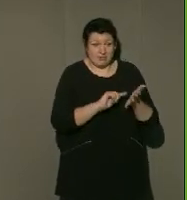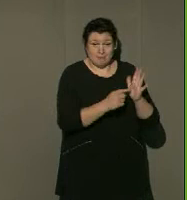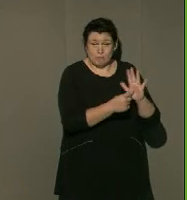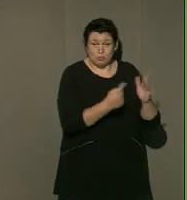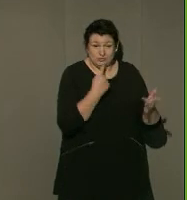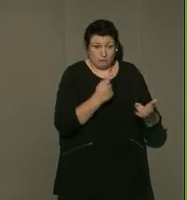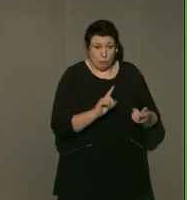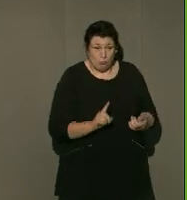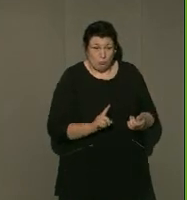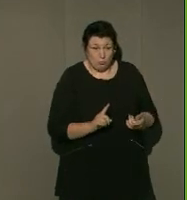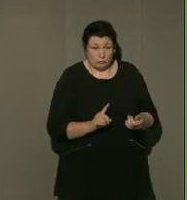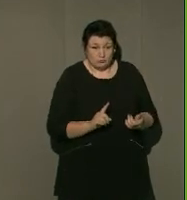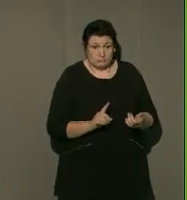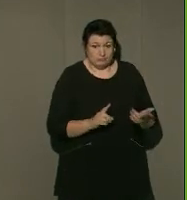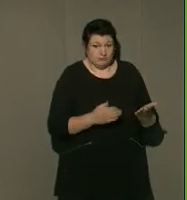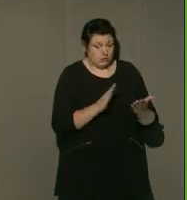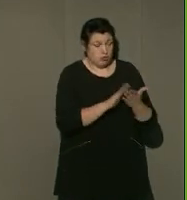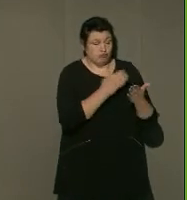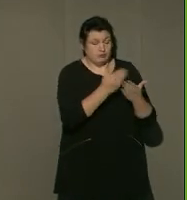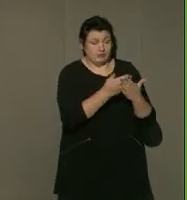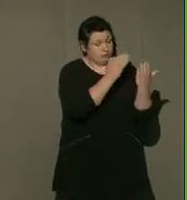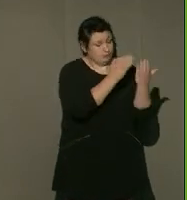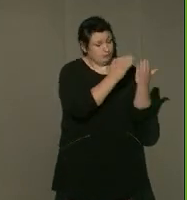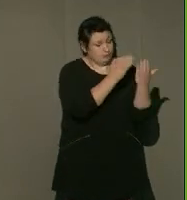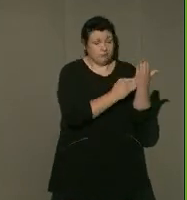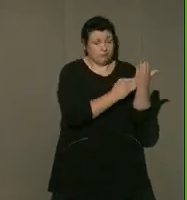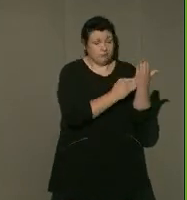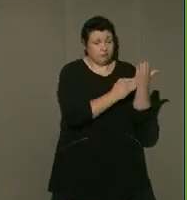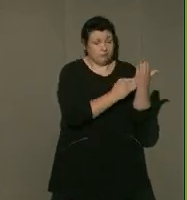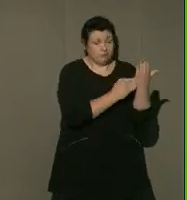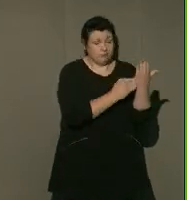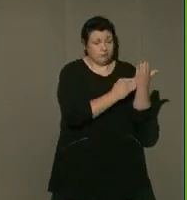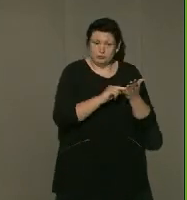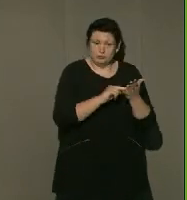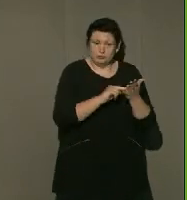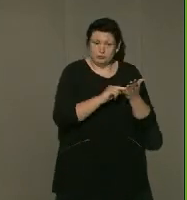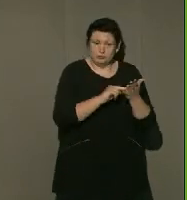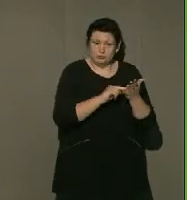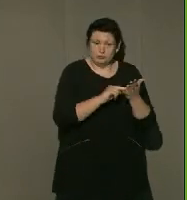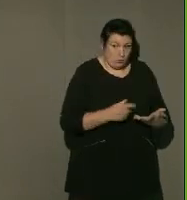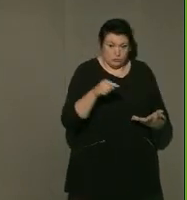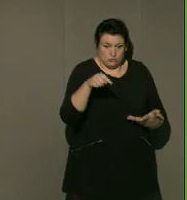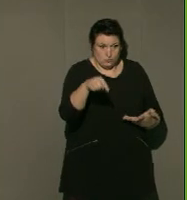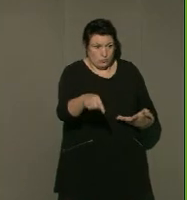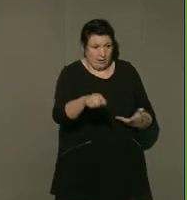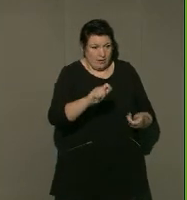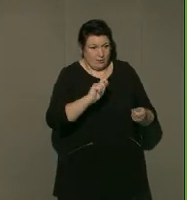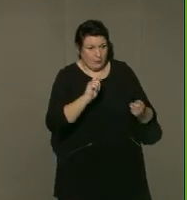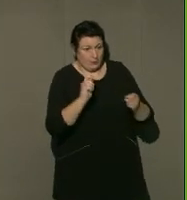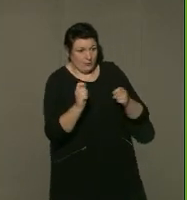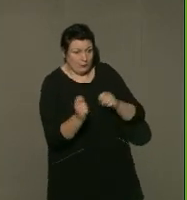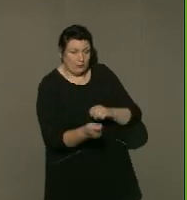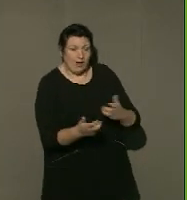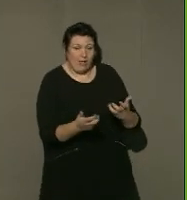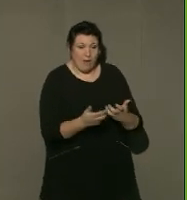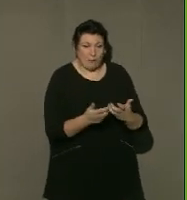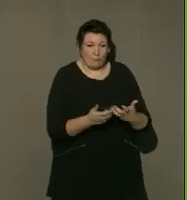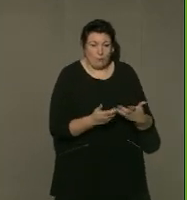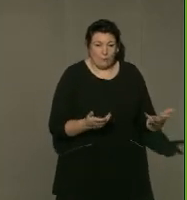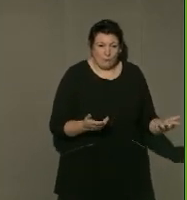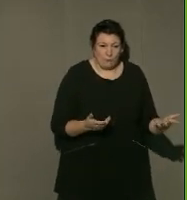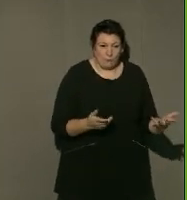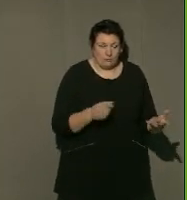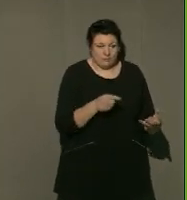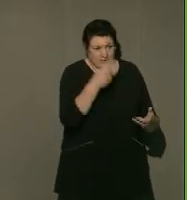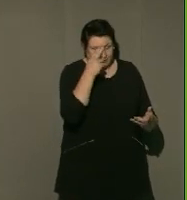forward is a set of transitional arrangements that allow us to move from where we are to where we need to be. That is part B of